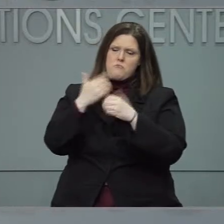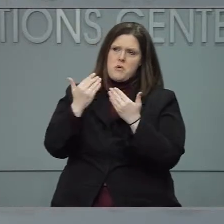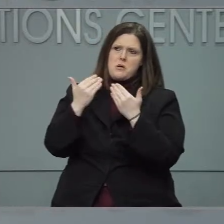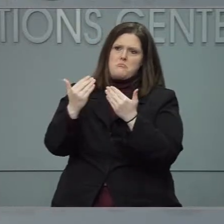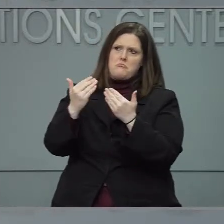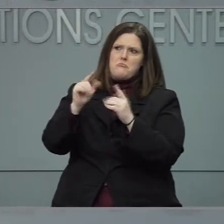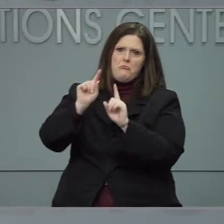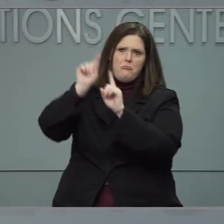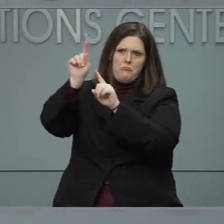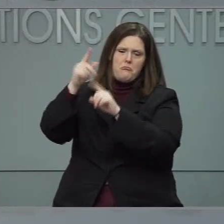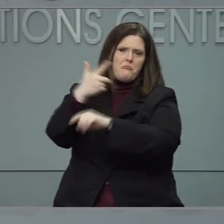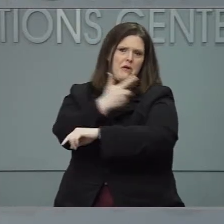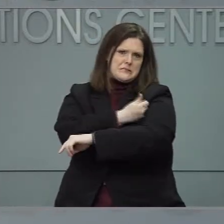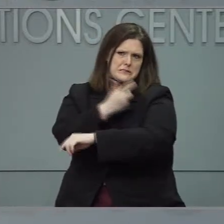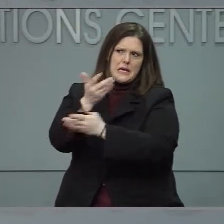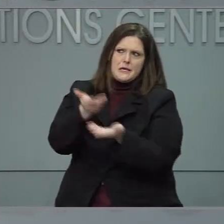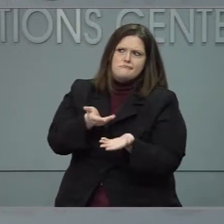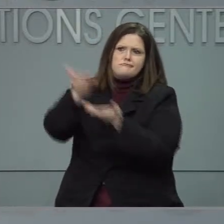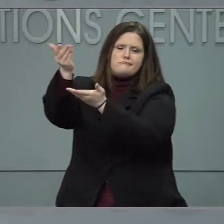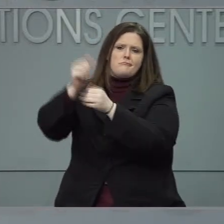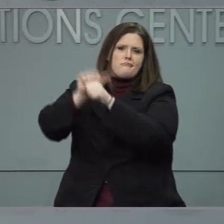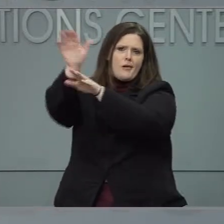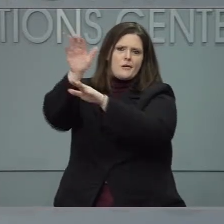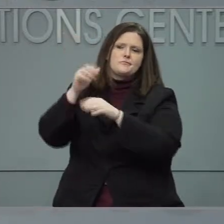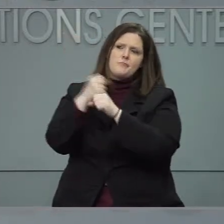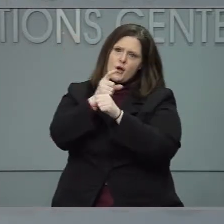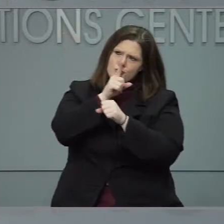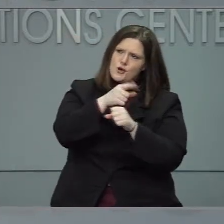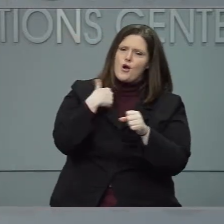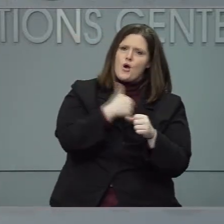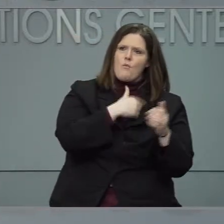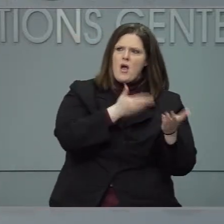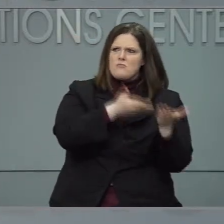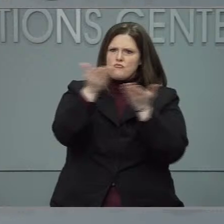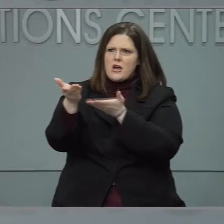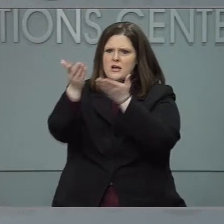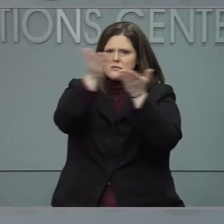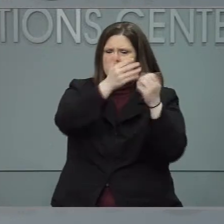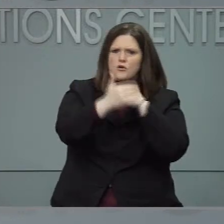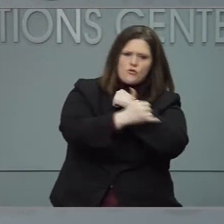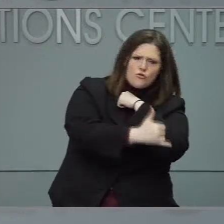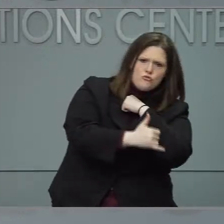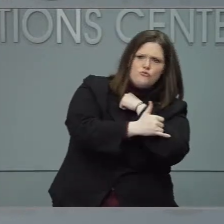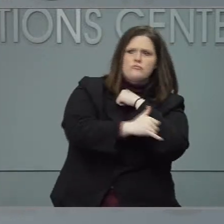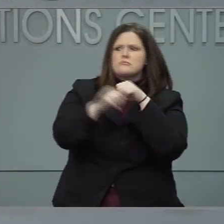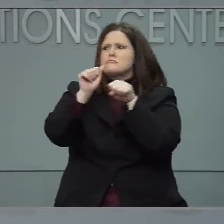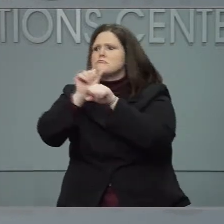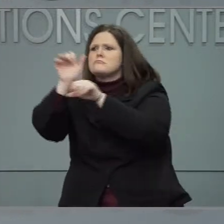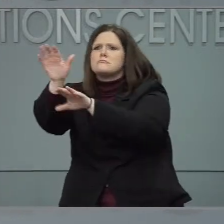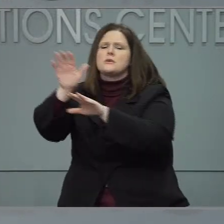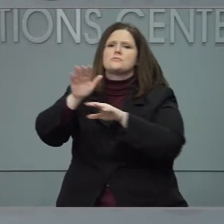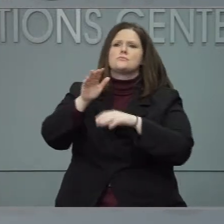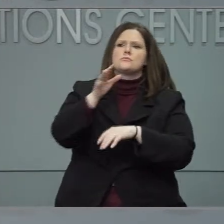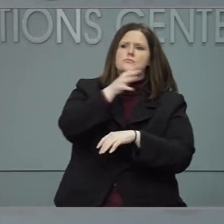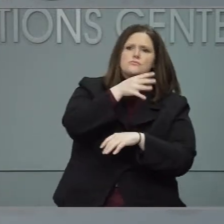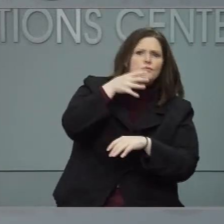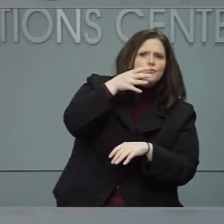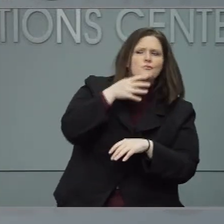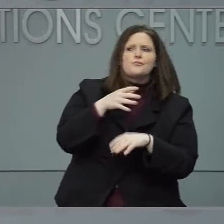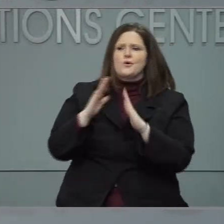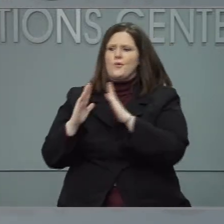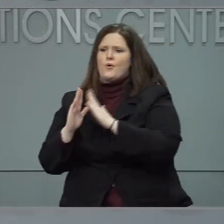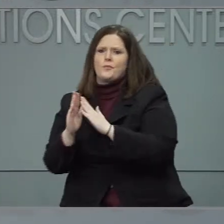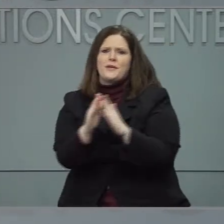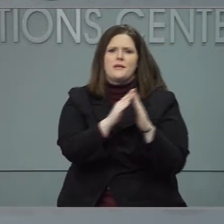continue making sure that this vaccine gets across our state in rural and urban areas, all 100 counties,